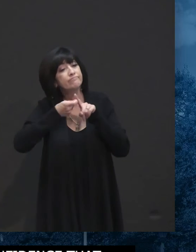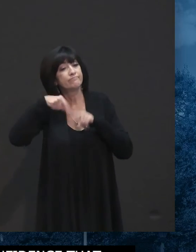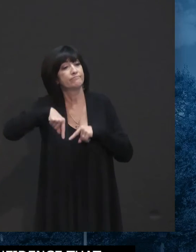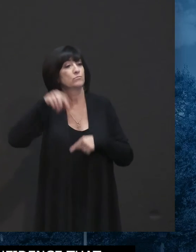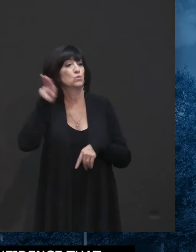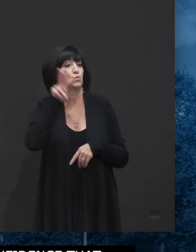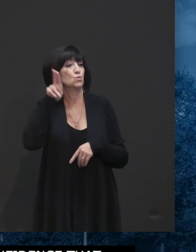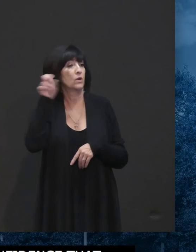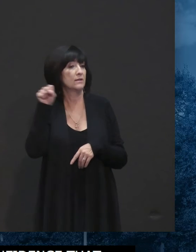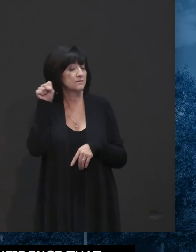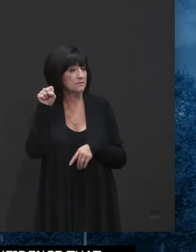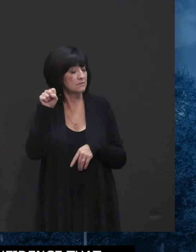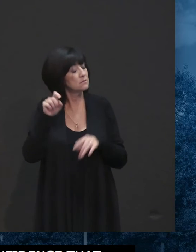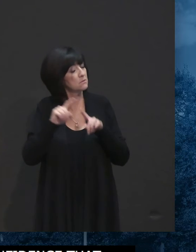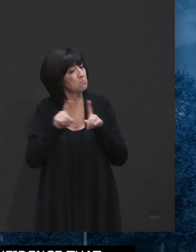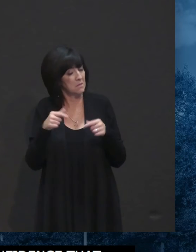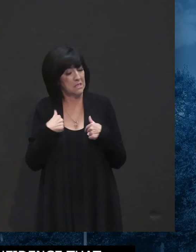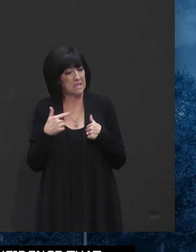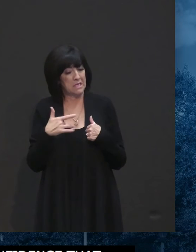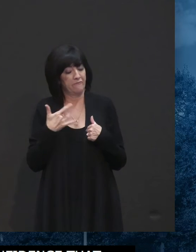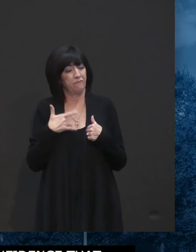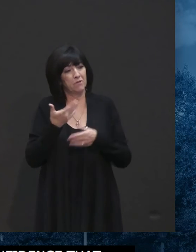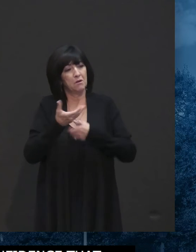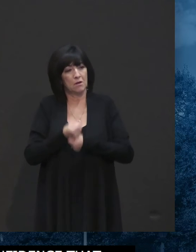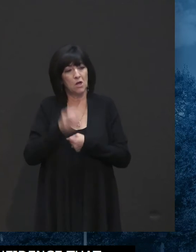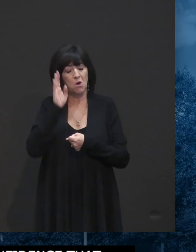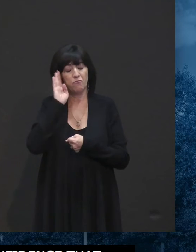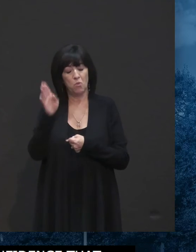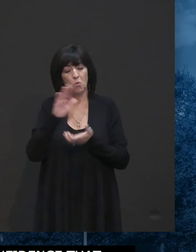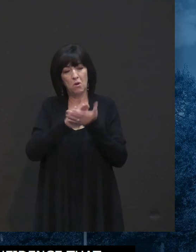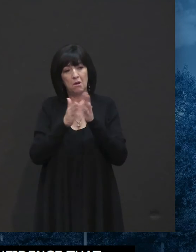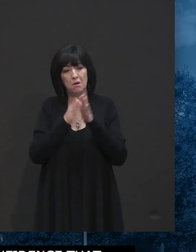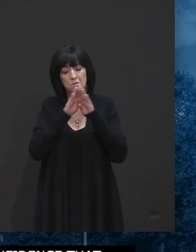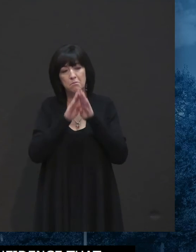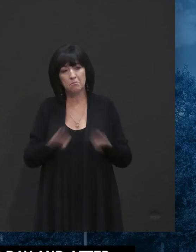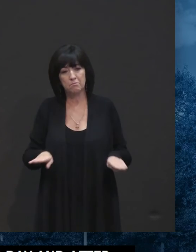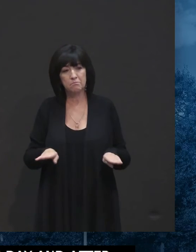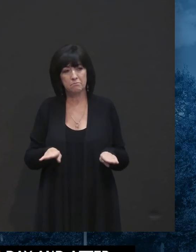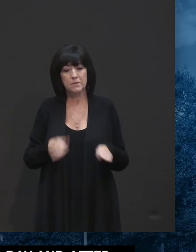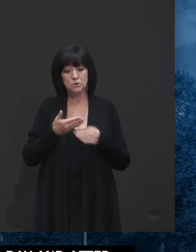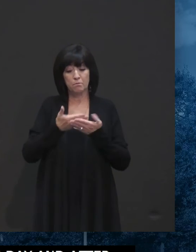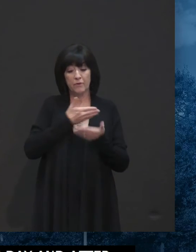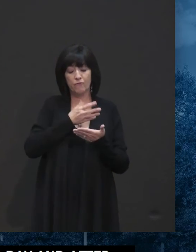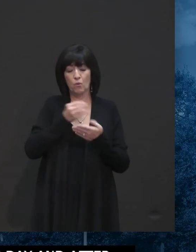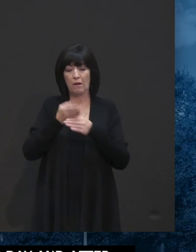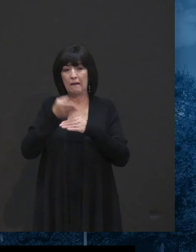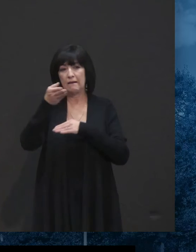whatever happens on Election Day and after Election Day. Thank you so much. Thank you.